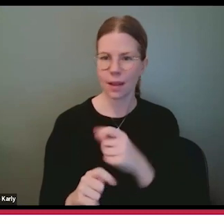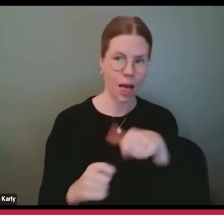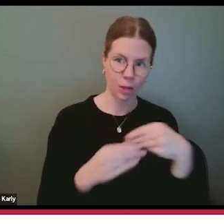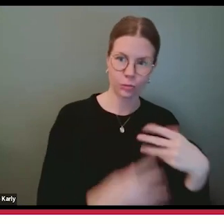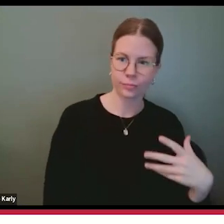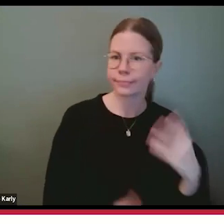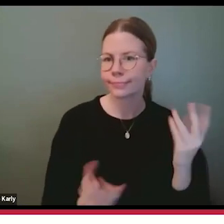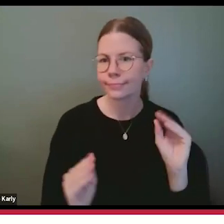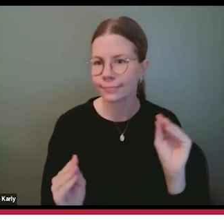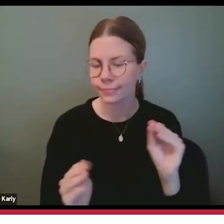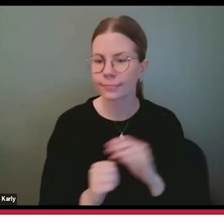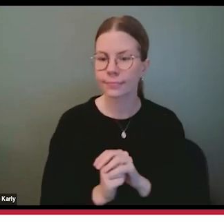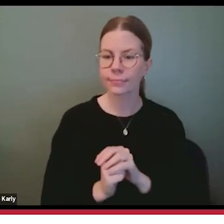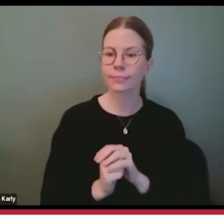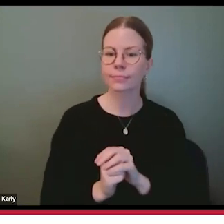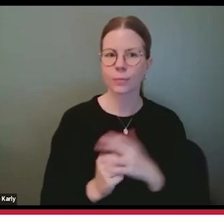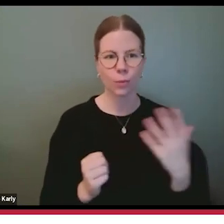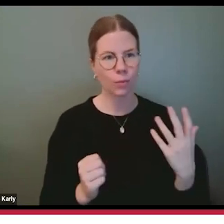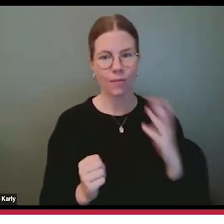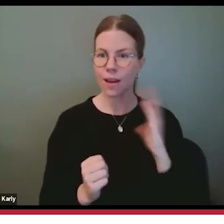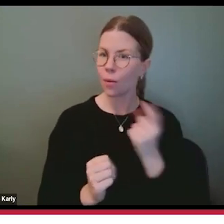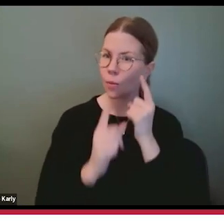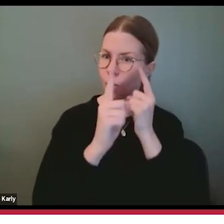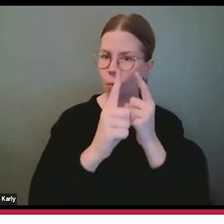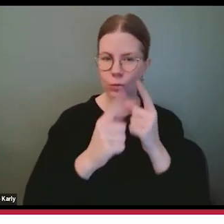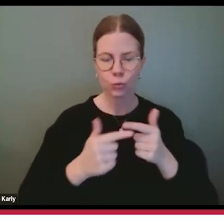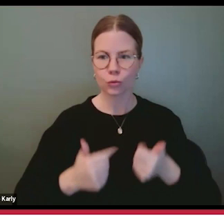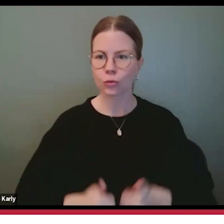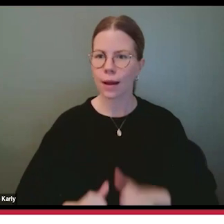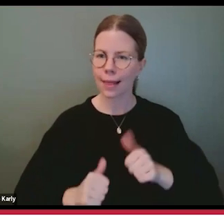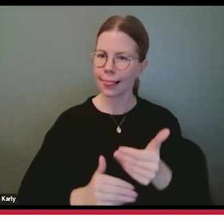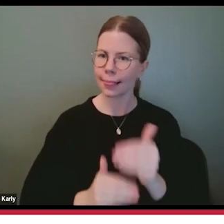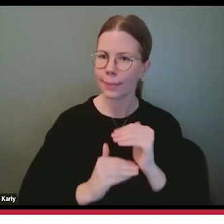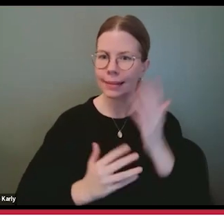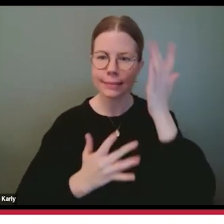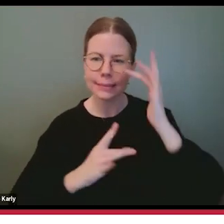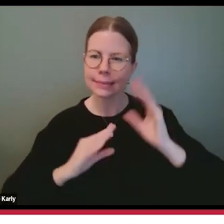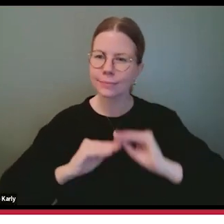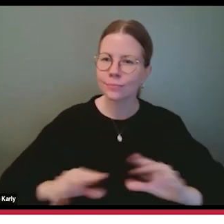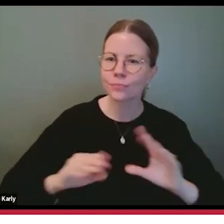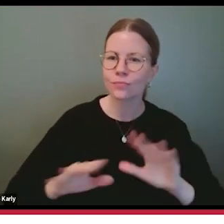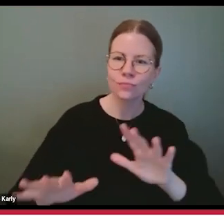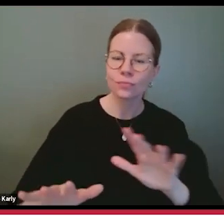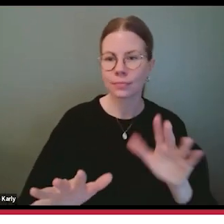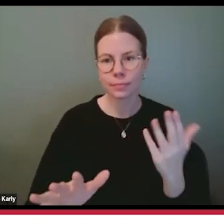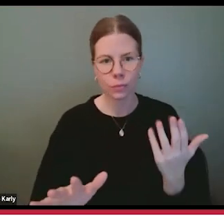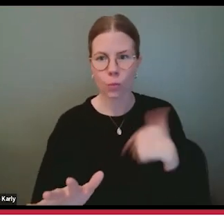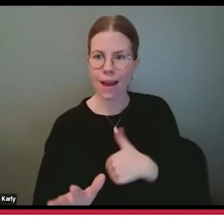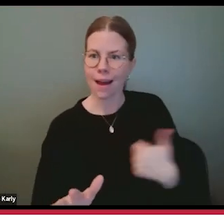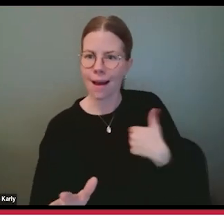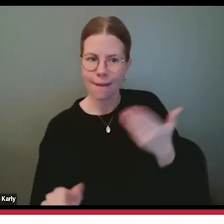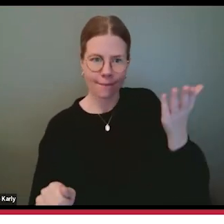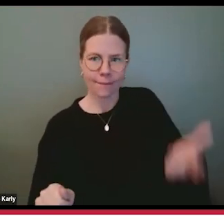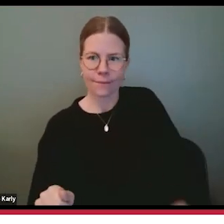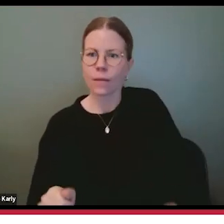do if our goal is to deal with potential threats to human health. We have at least